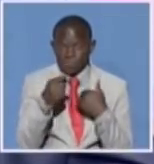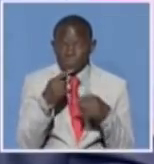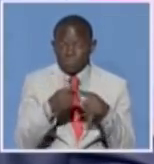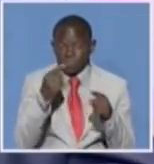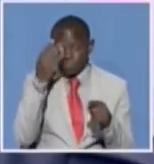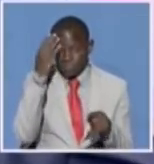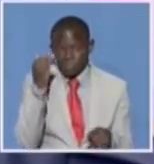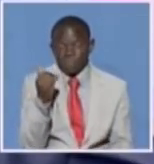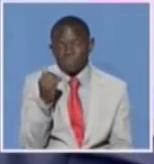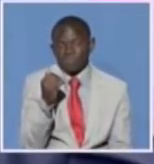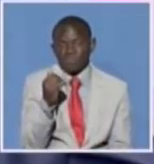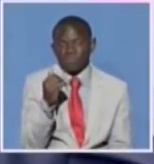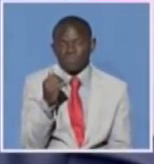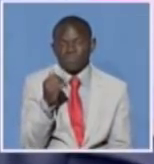further,